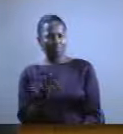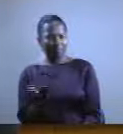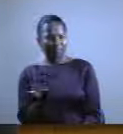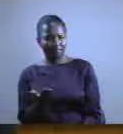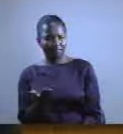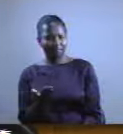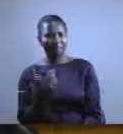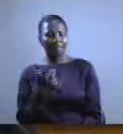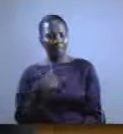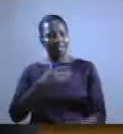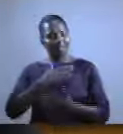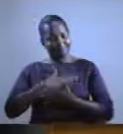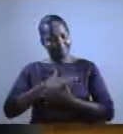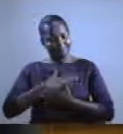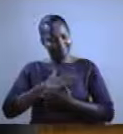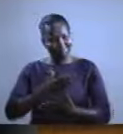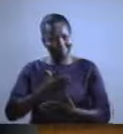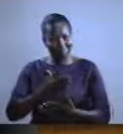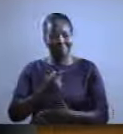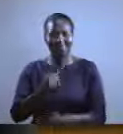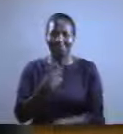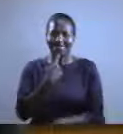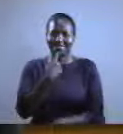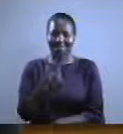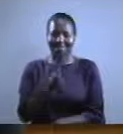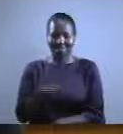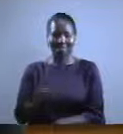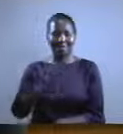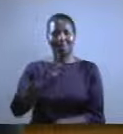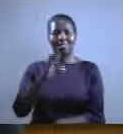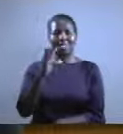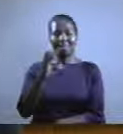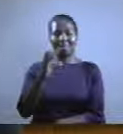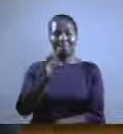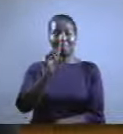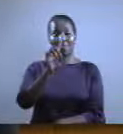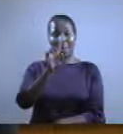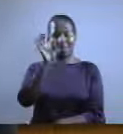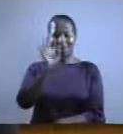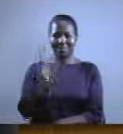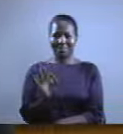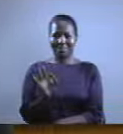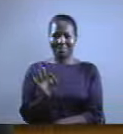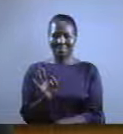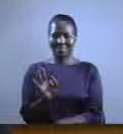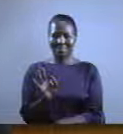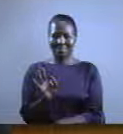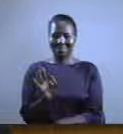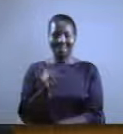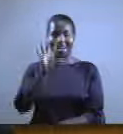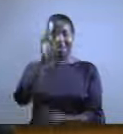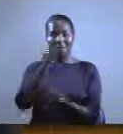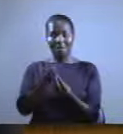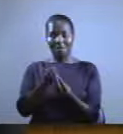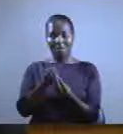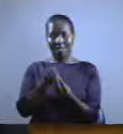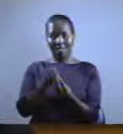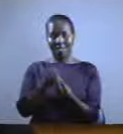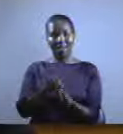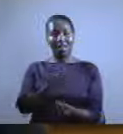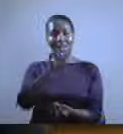It gives me great pleasure to say the number in the Western Cape is 1%. 1 out of